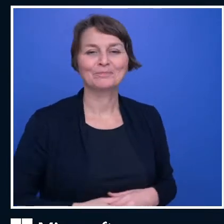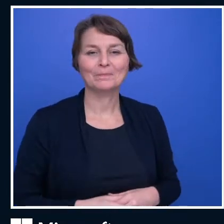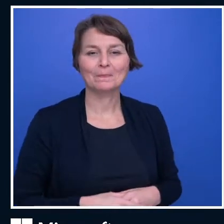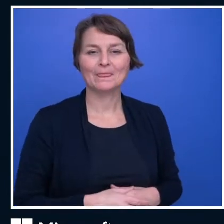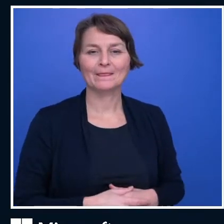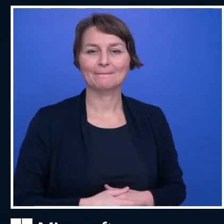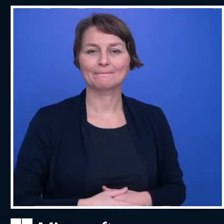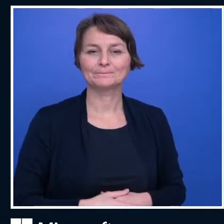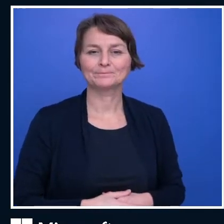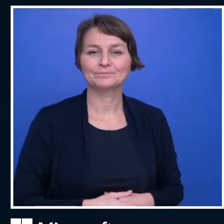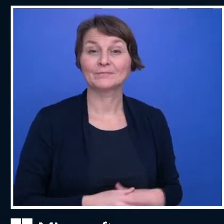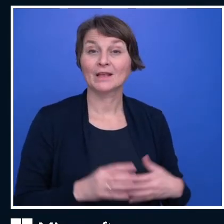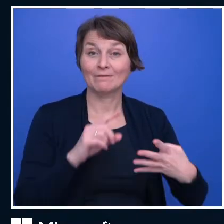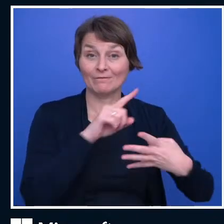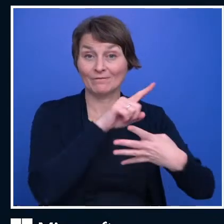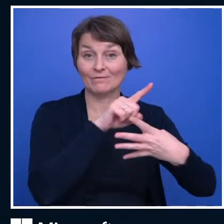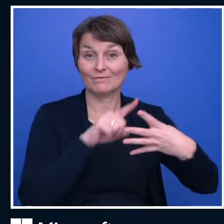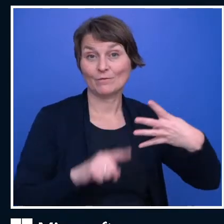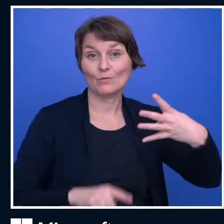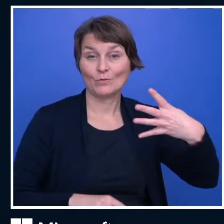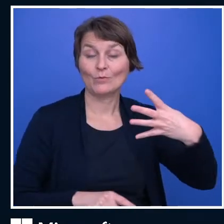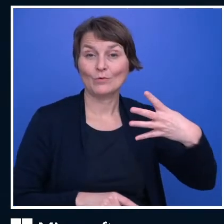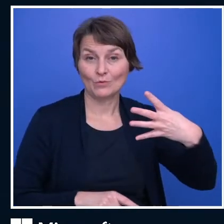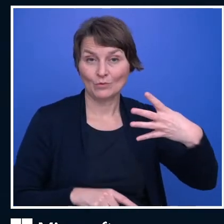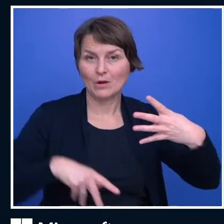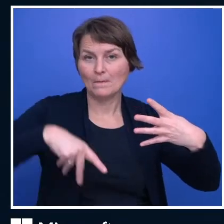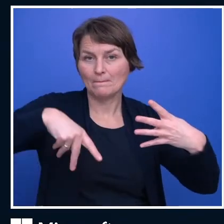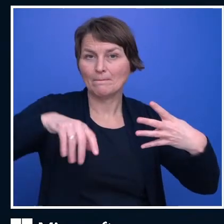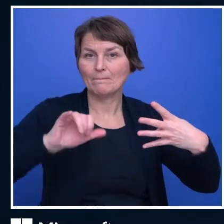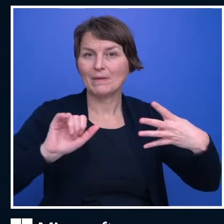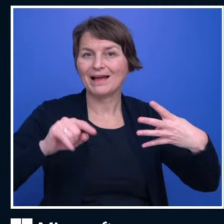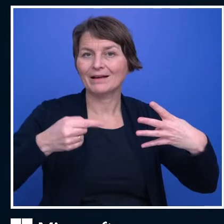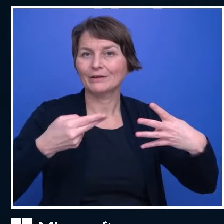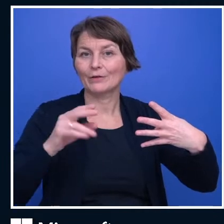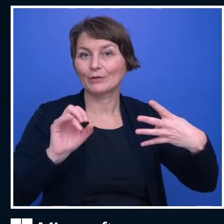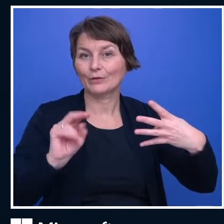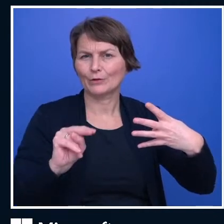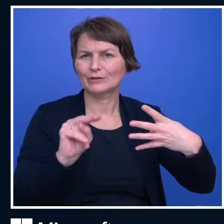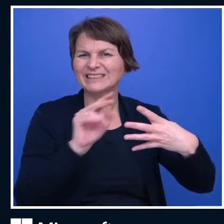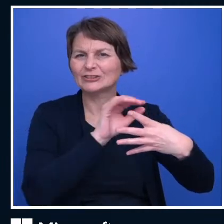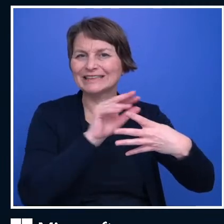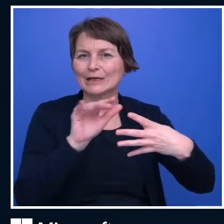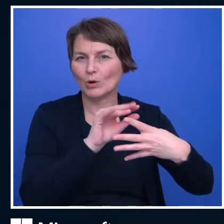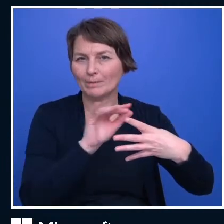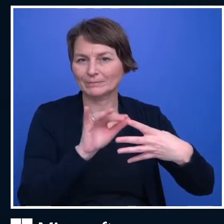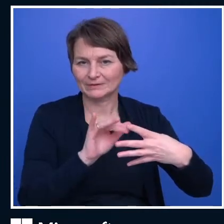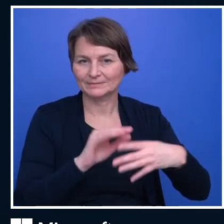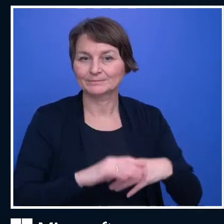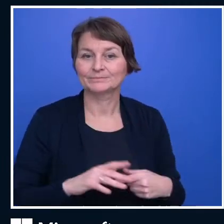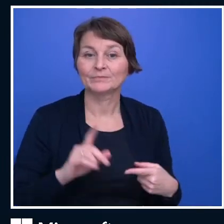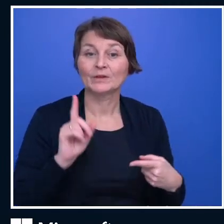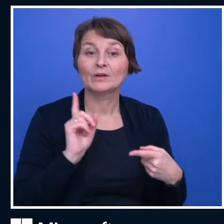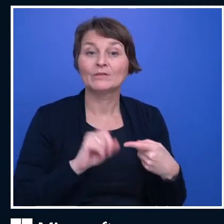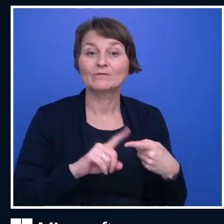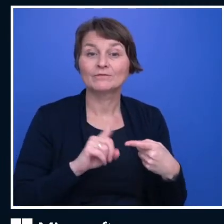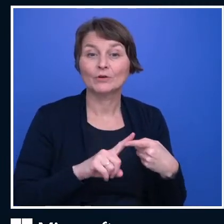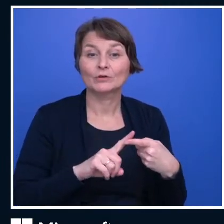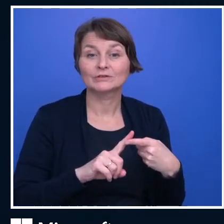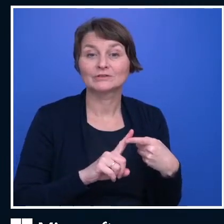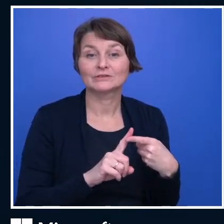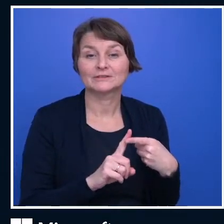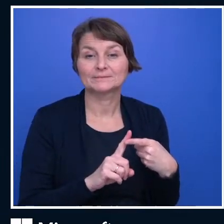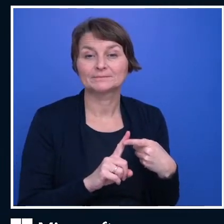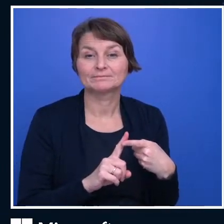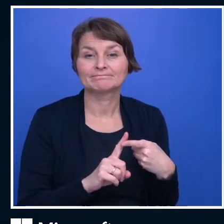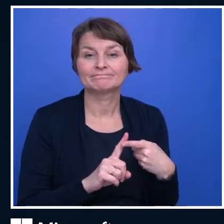four important Python scripts. The first we have is the preprocess.py, which is basically